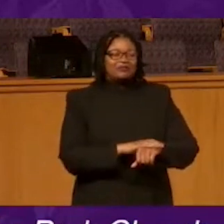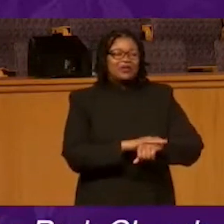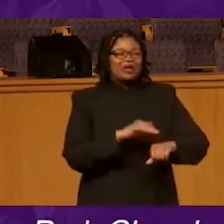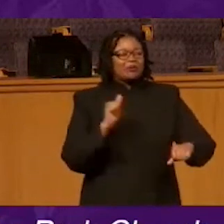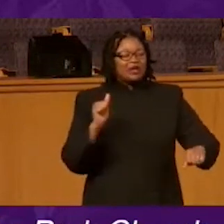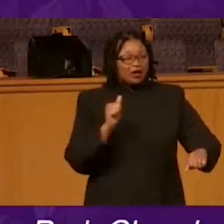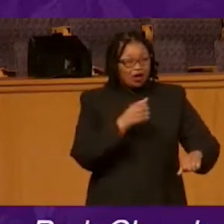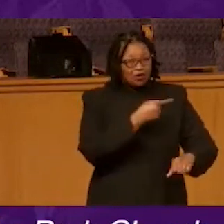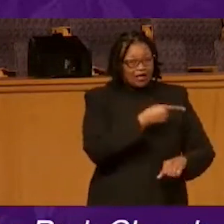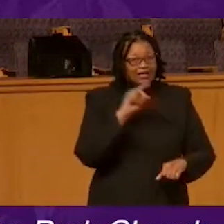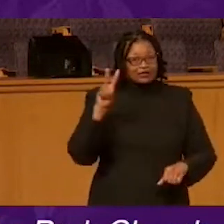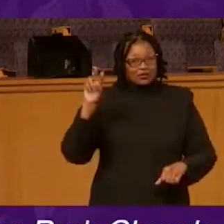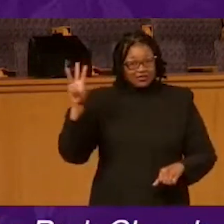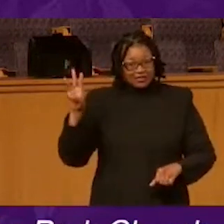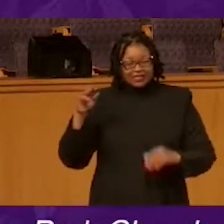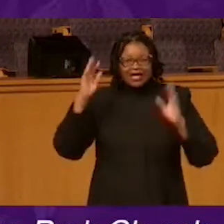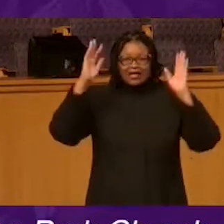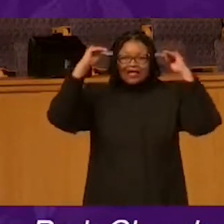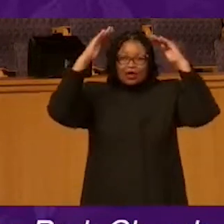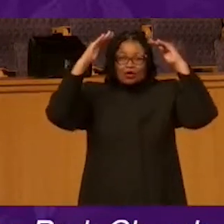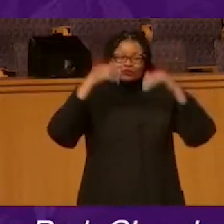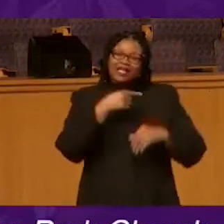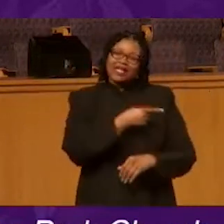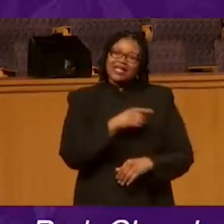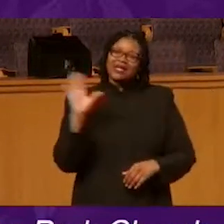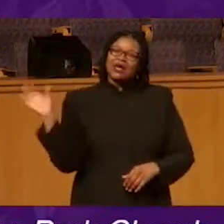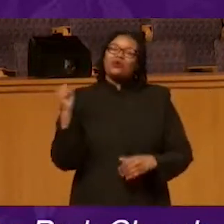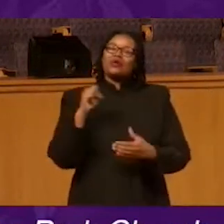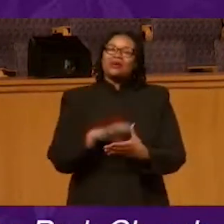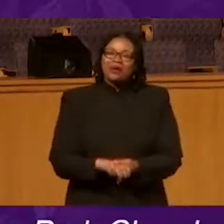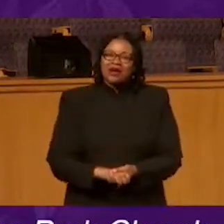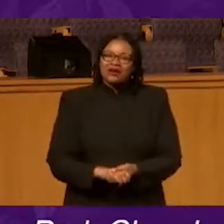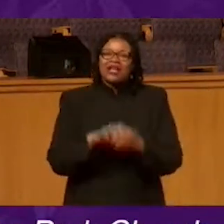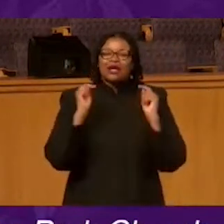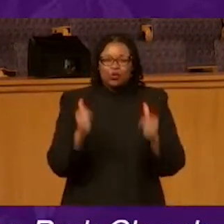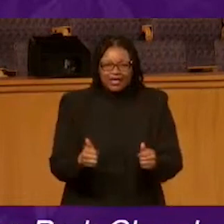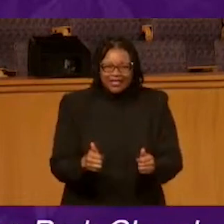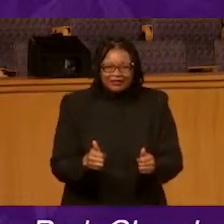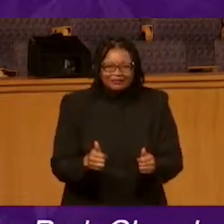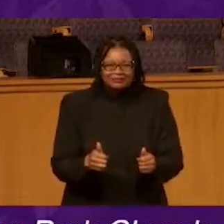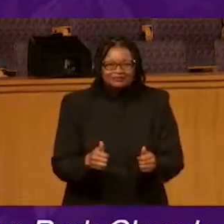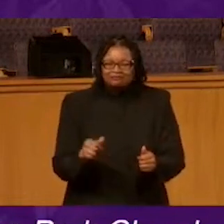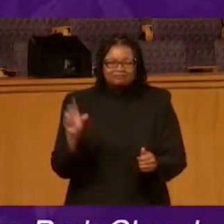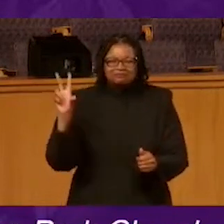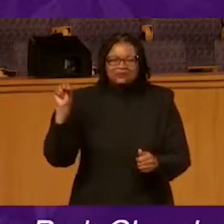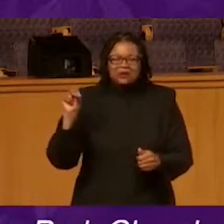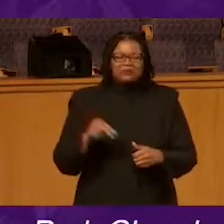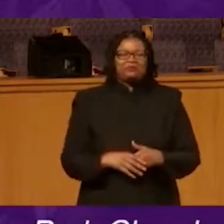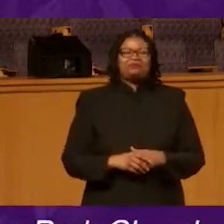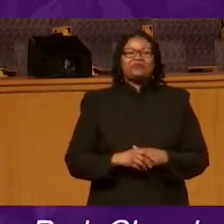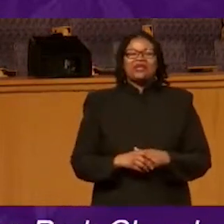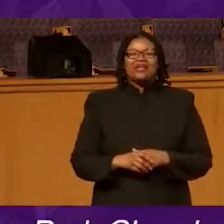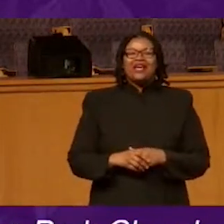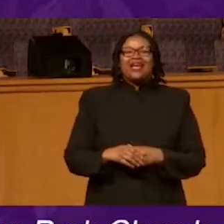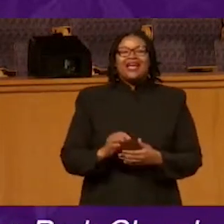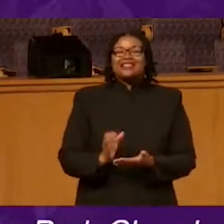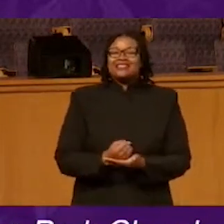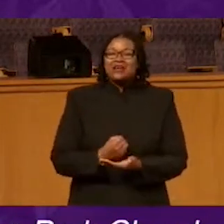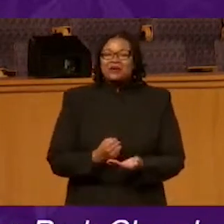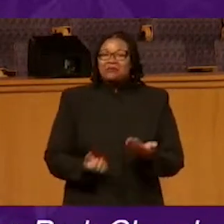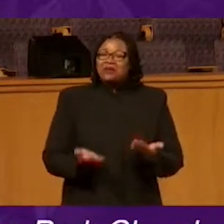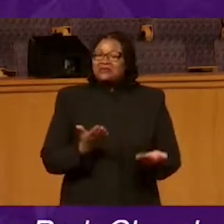26, they hoped that I would get married rather quickly. And some of them may have even